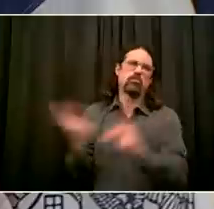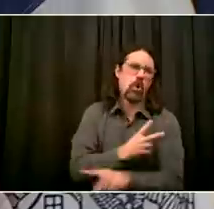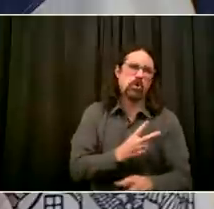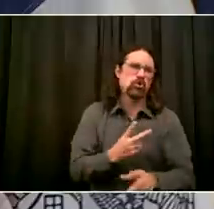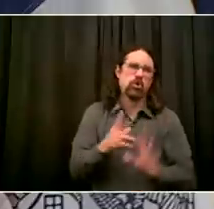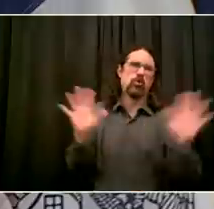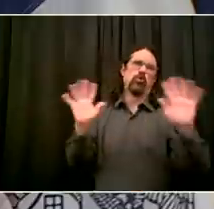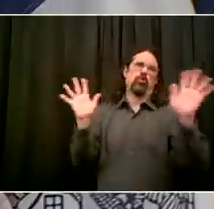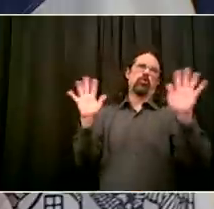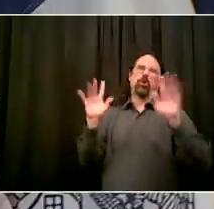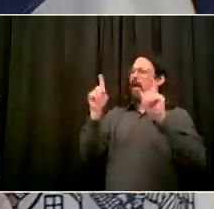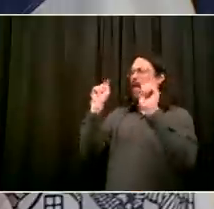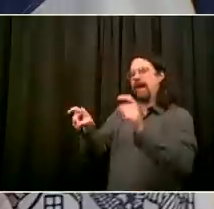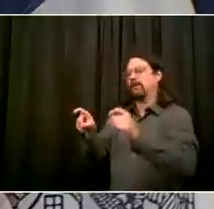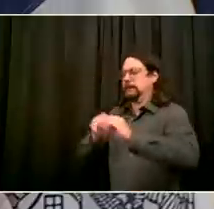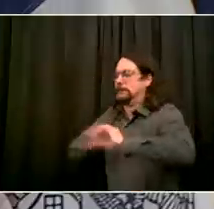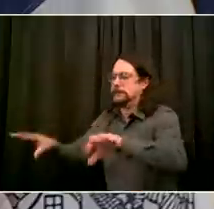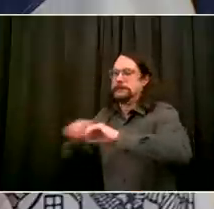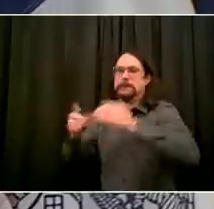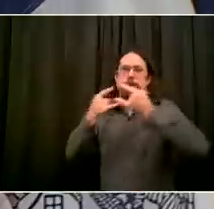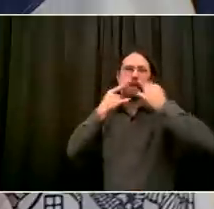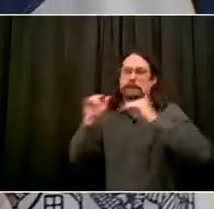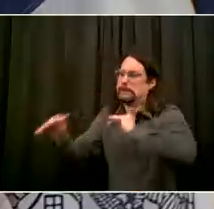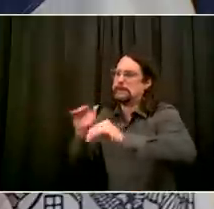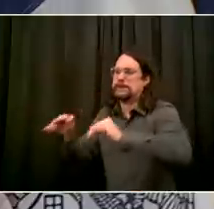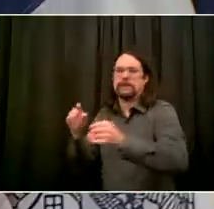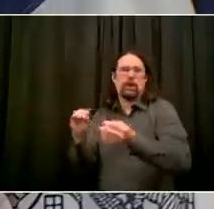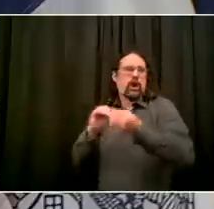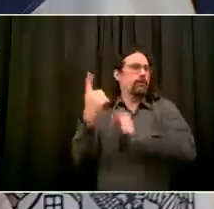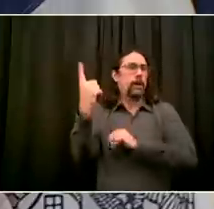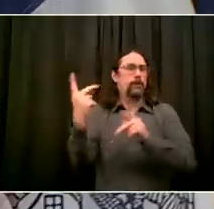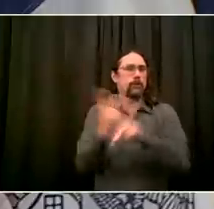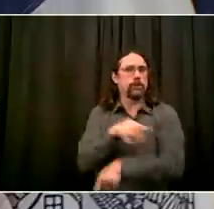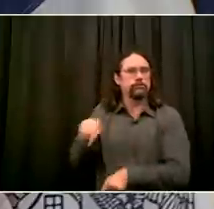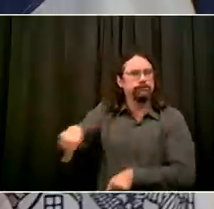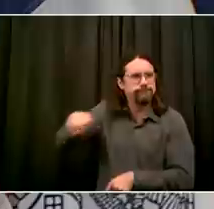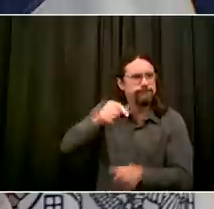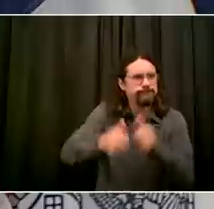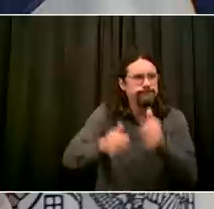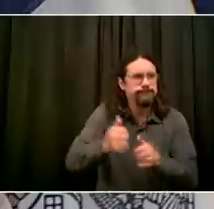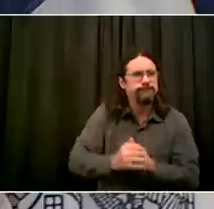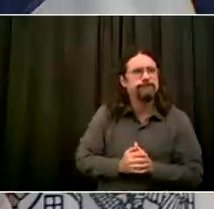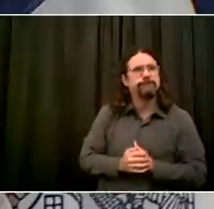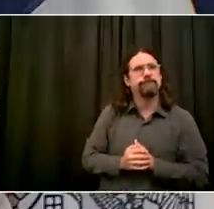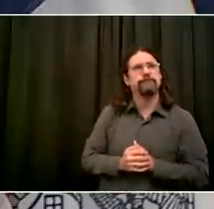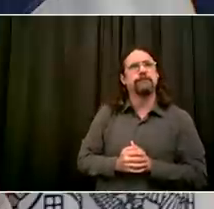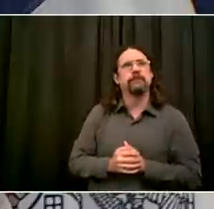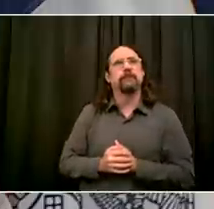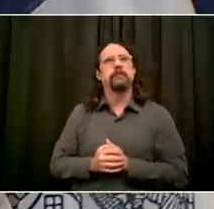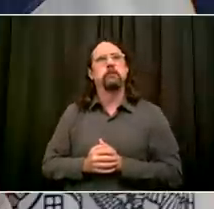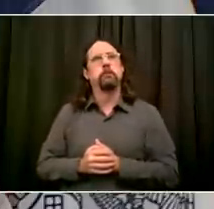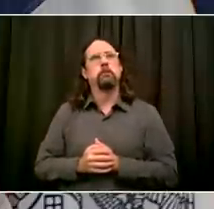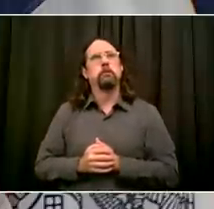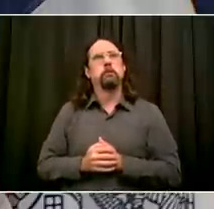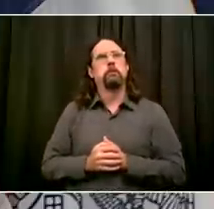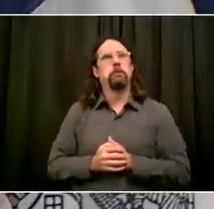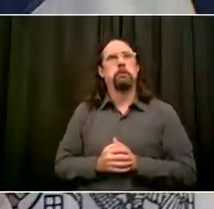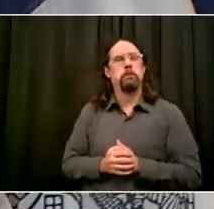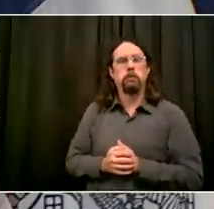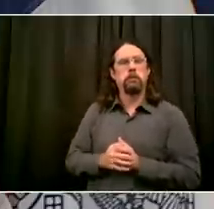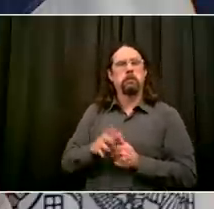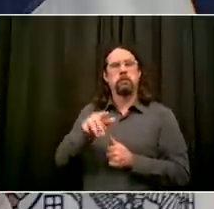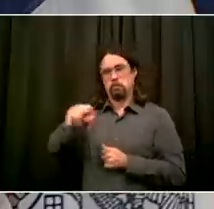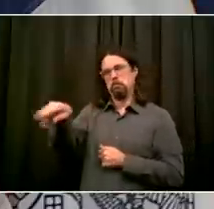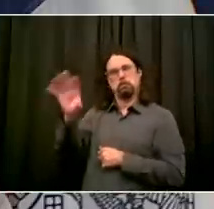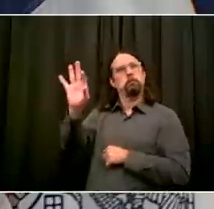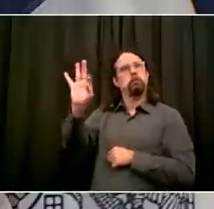what we've seen is that the more education, the more outreach, yes, we've used those sound trucks, the more messages from